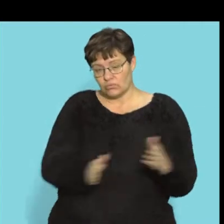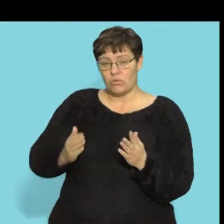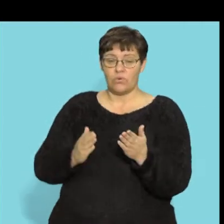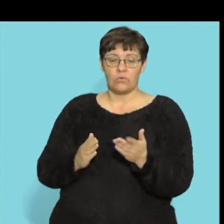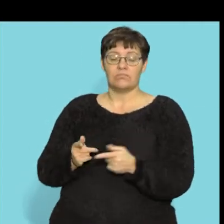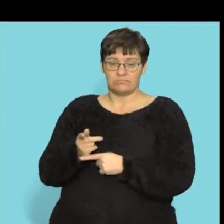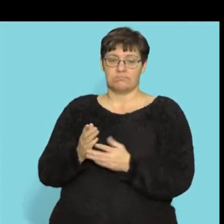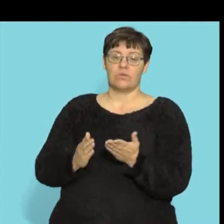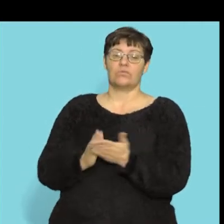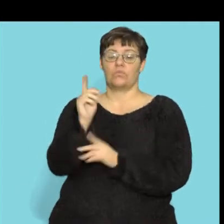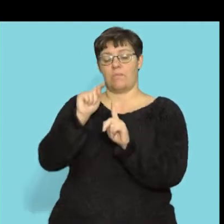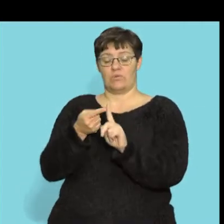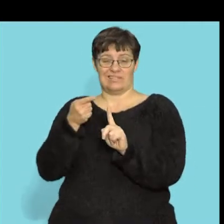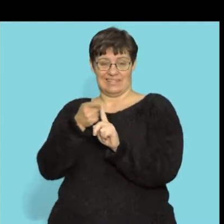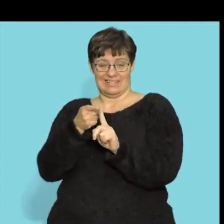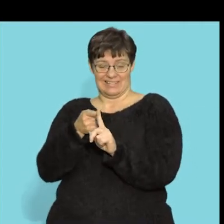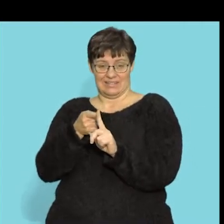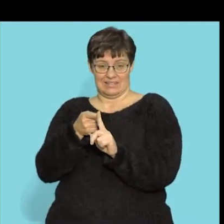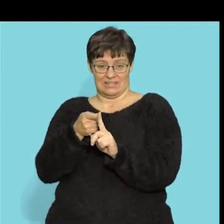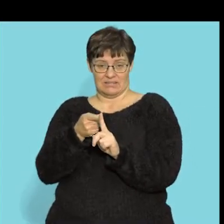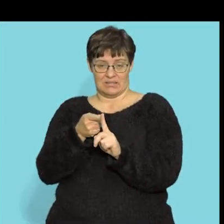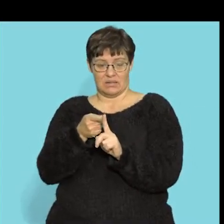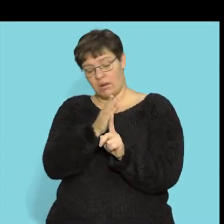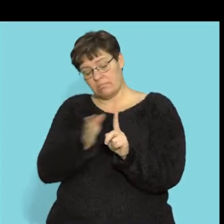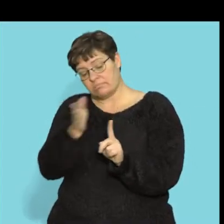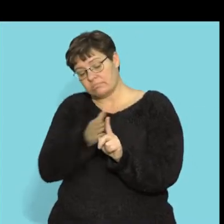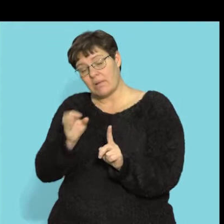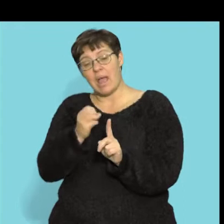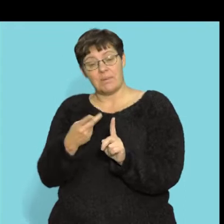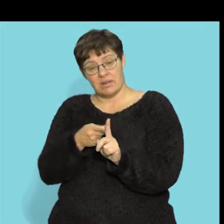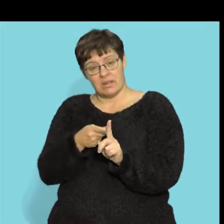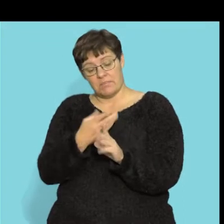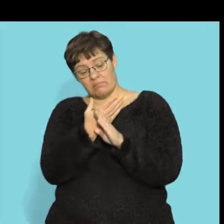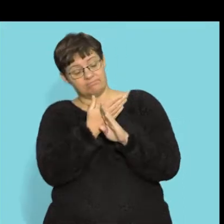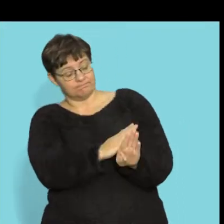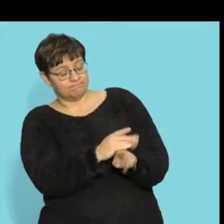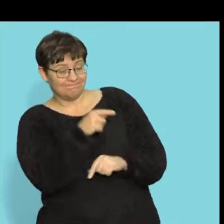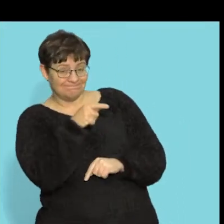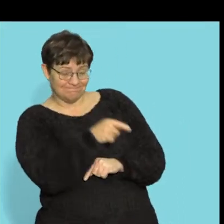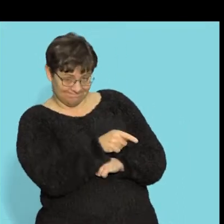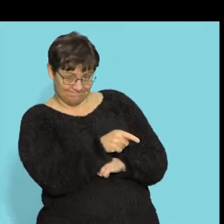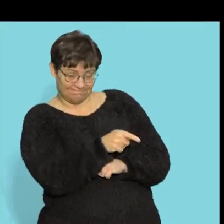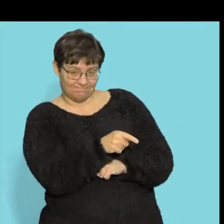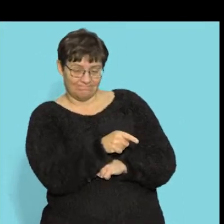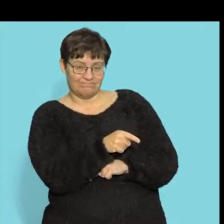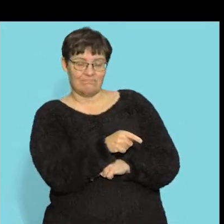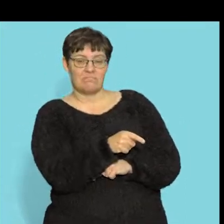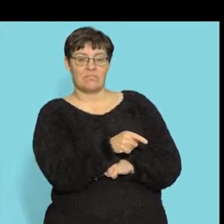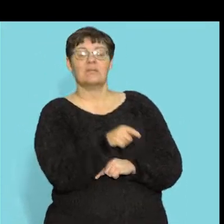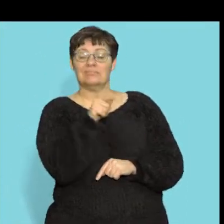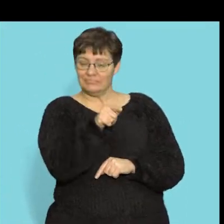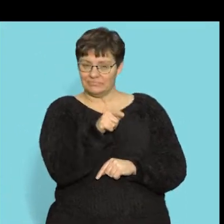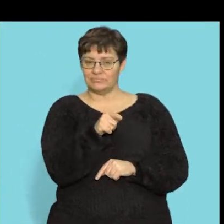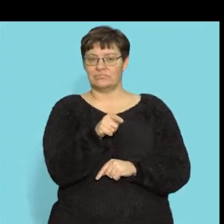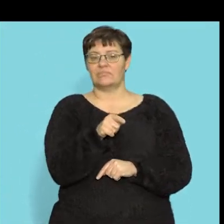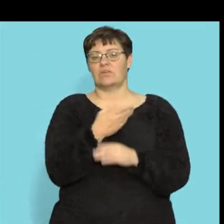the amount of charge that moves past a point in a given time. So the resistance to that moving charge or